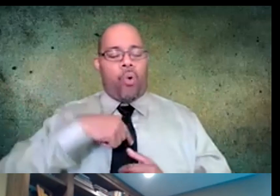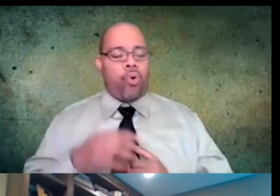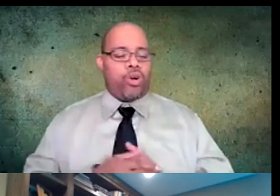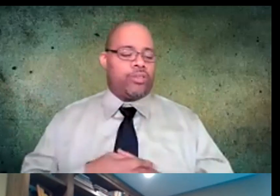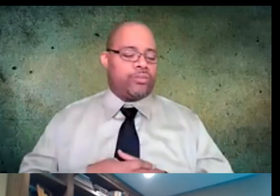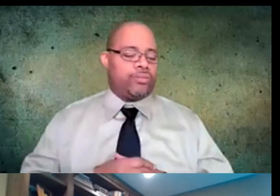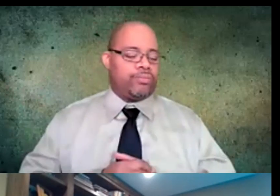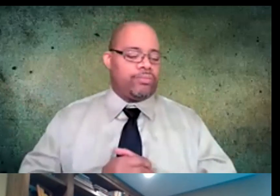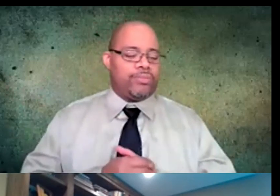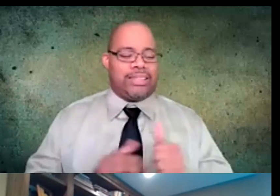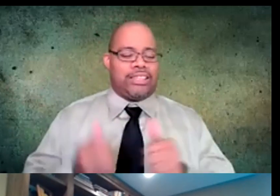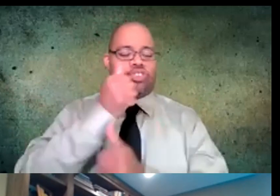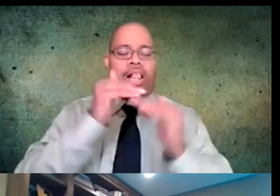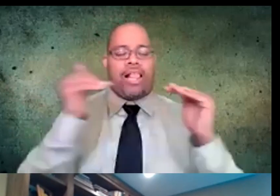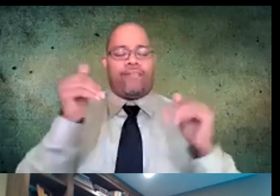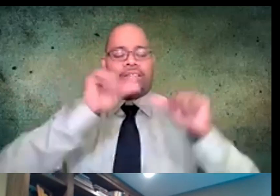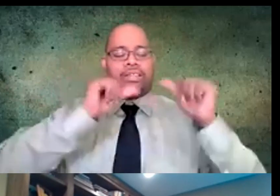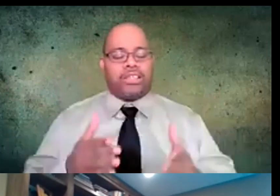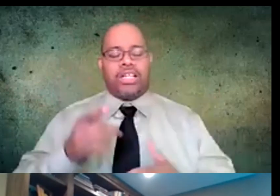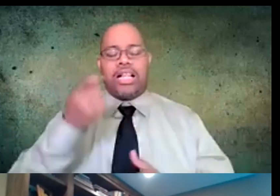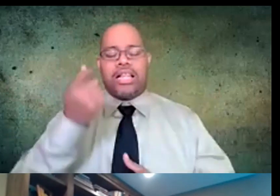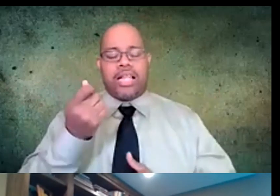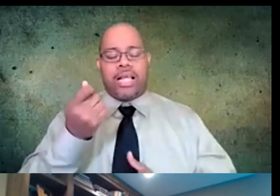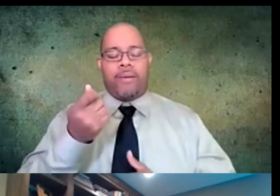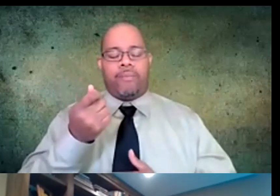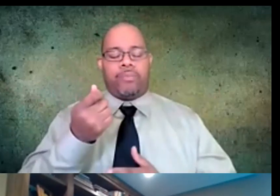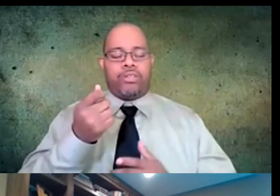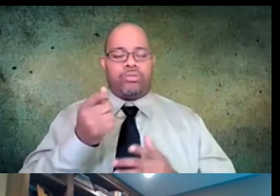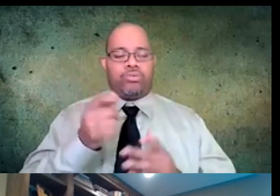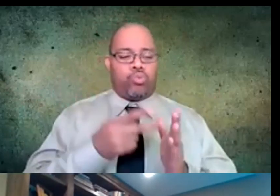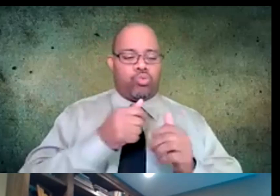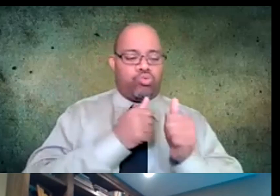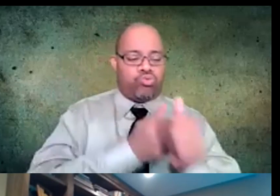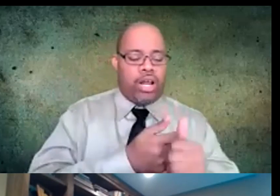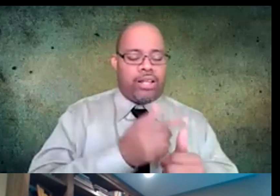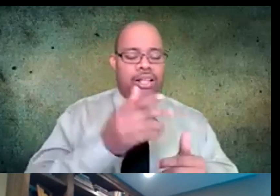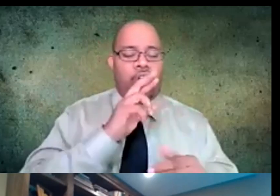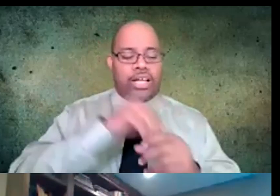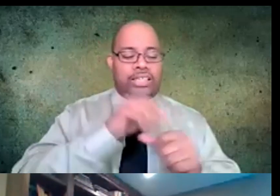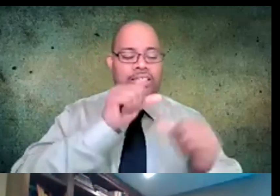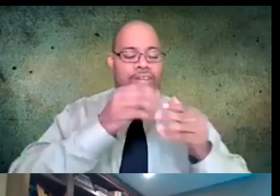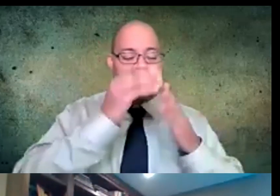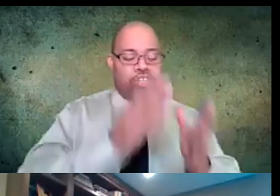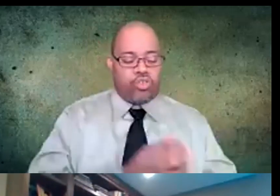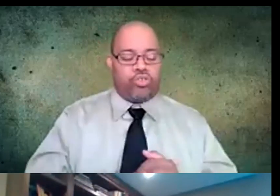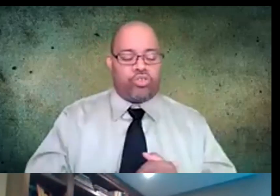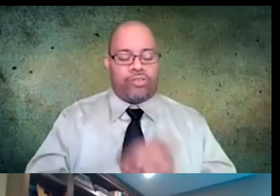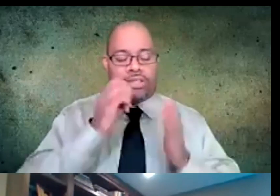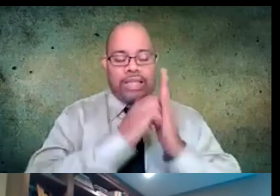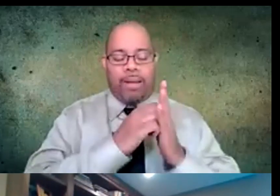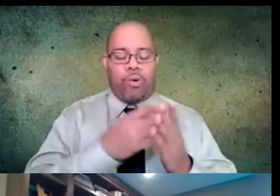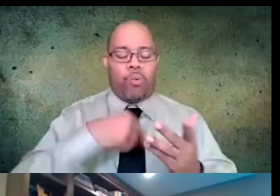our senior level scientists, they're a little bit dual track, meaning they are the scientific leaders. Like for example, we